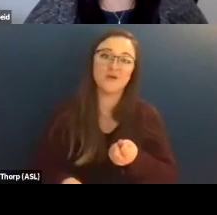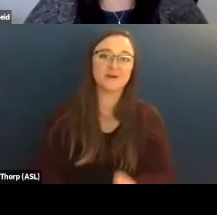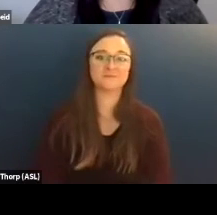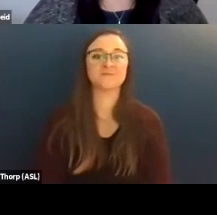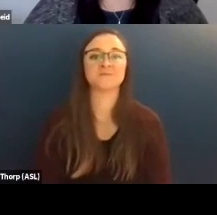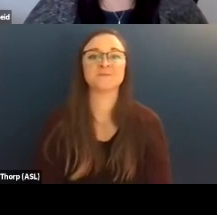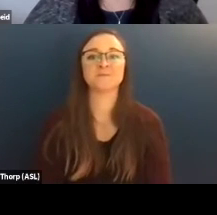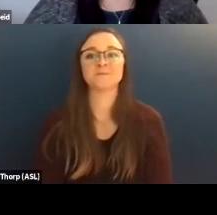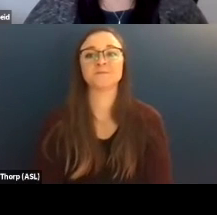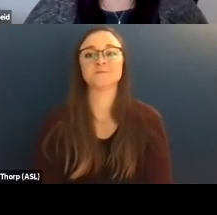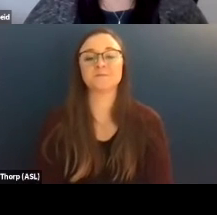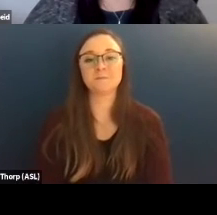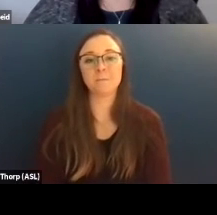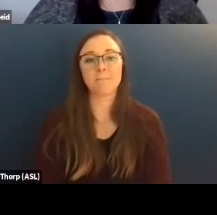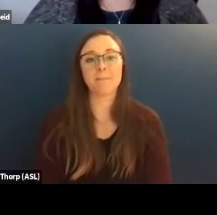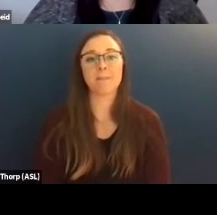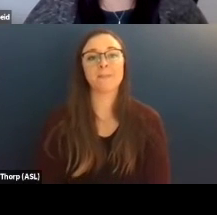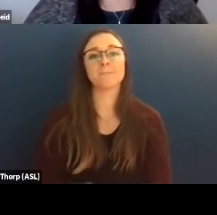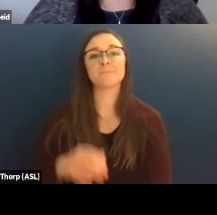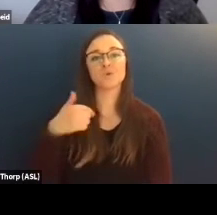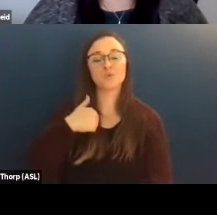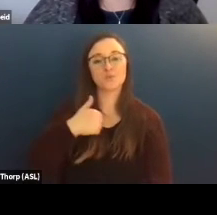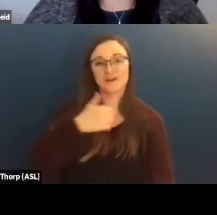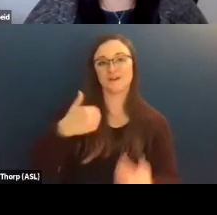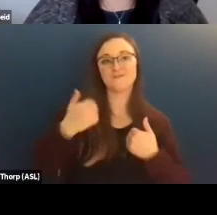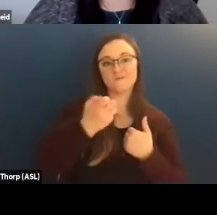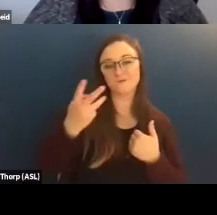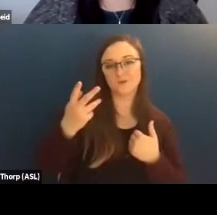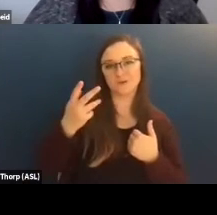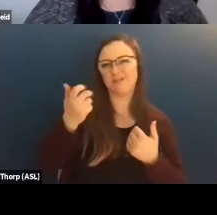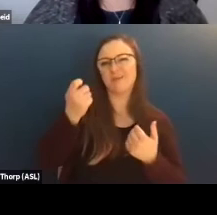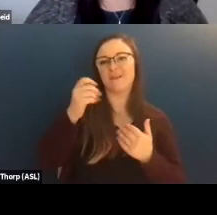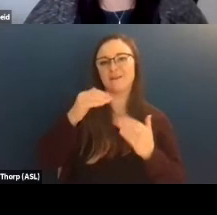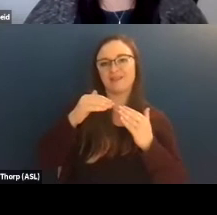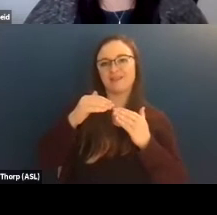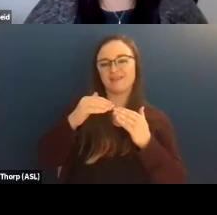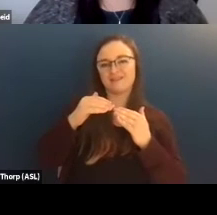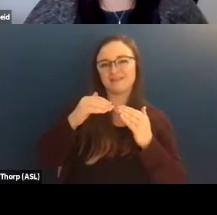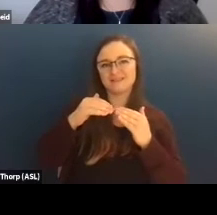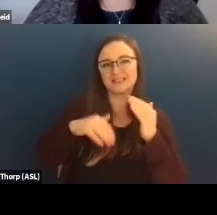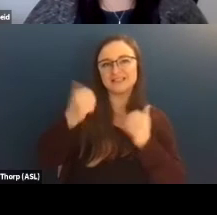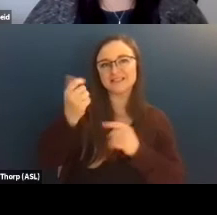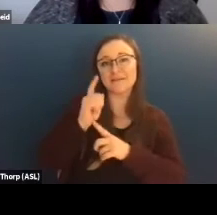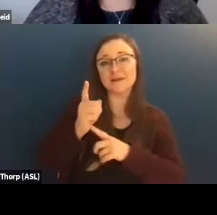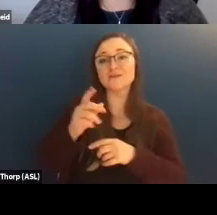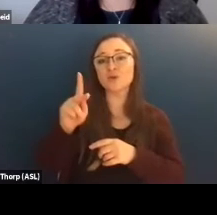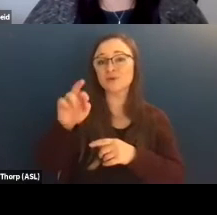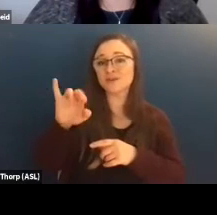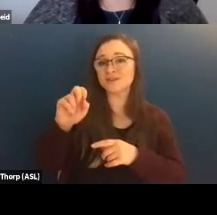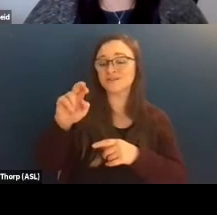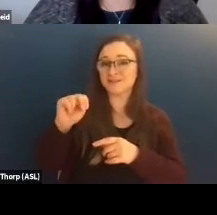We have about 10, a little less than 10 minutes before our session ends. So Kristen, another question from the Q&A